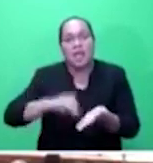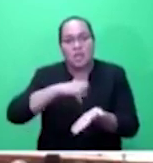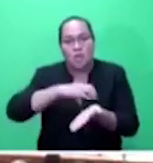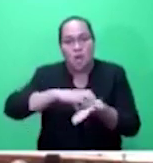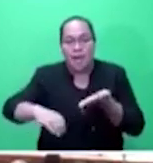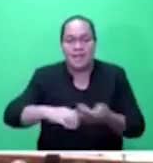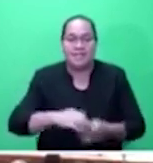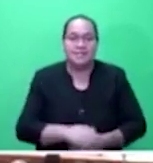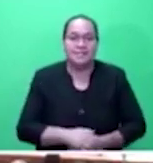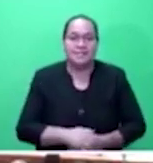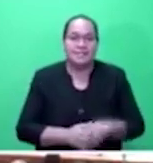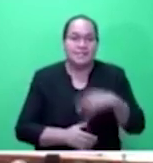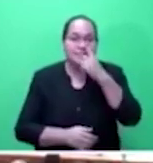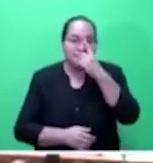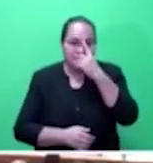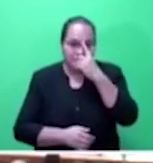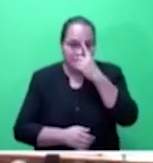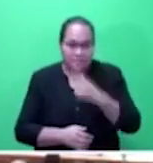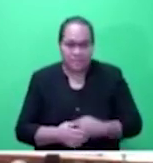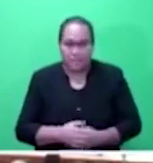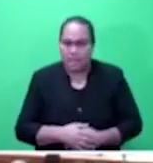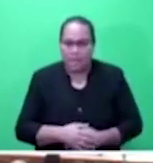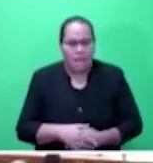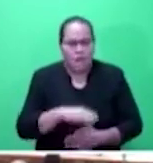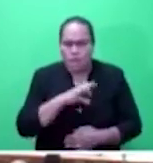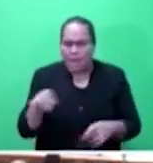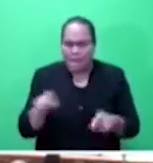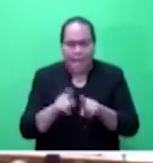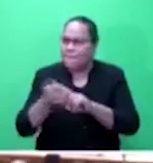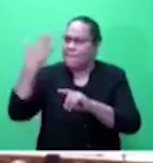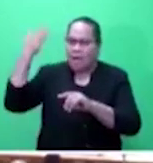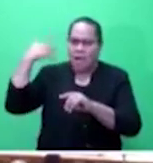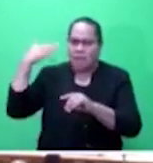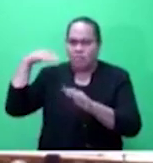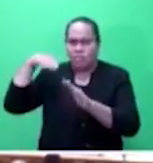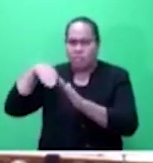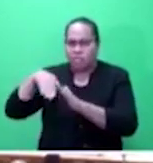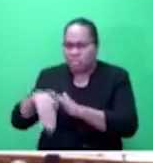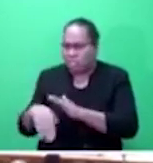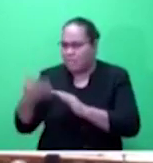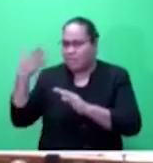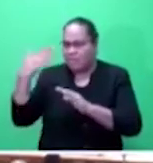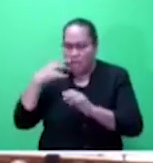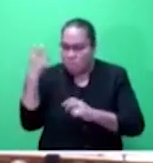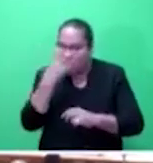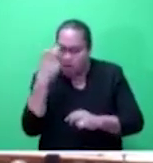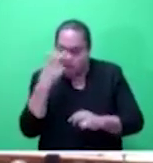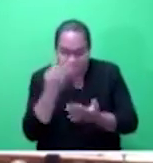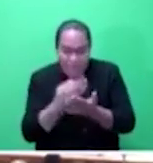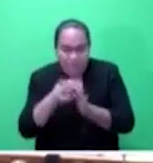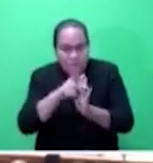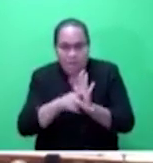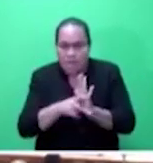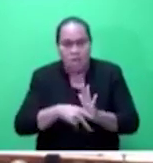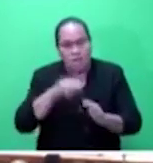Mr. Speaker, sir, unlike past recessions, monetary and financial policy is not a cure-all for